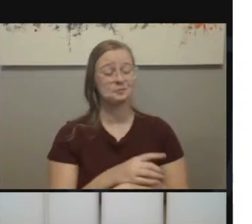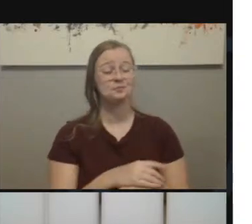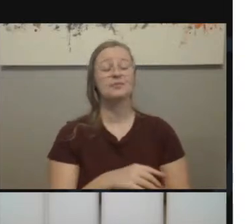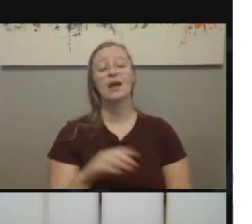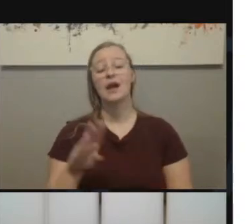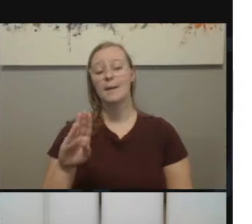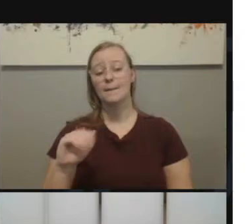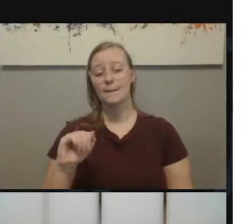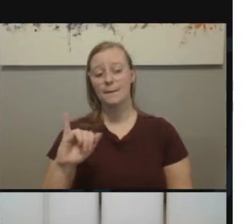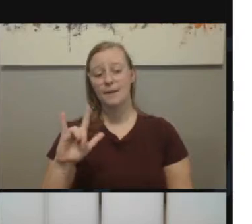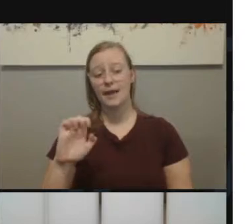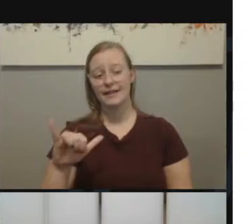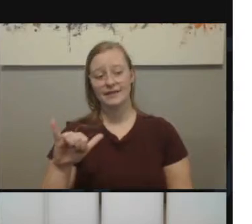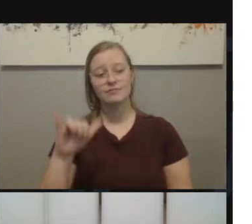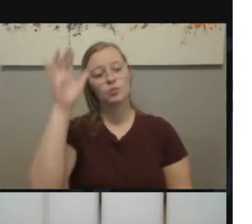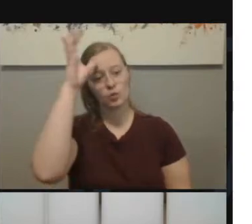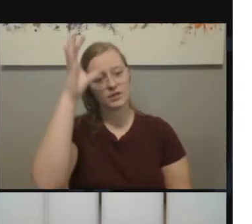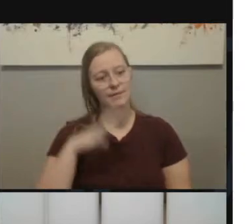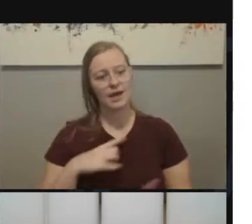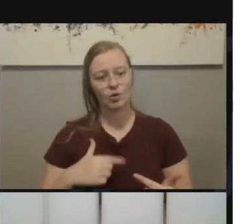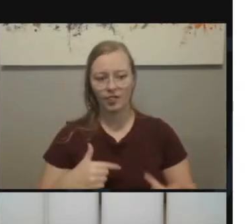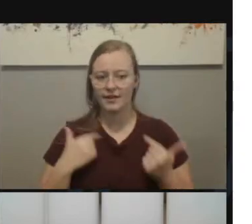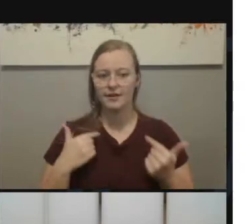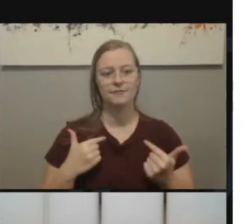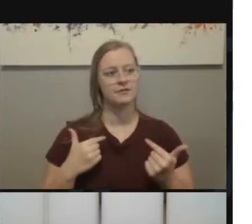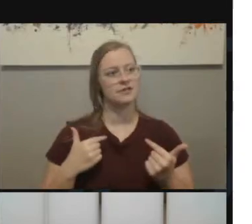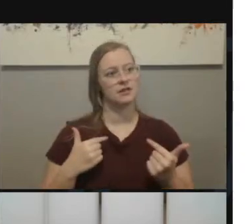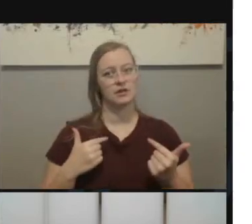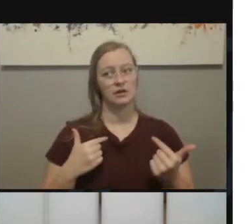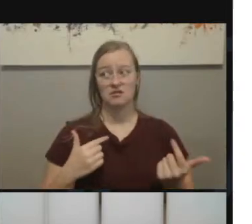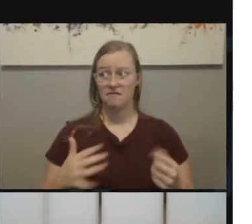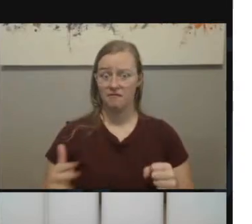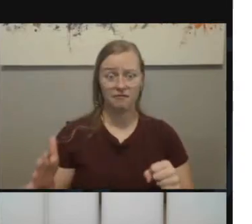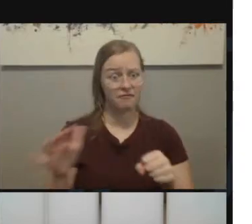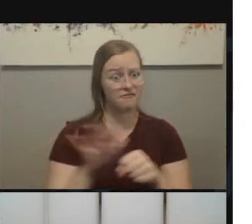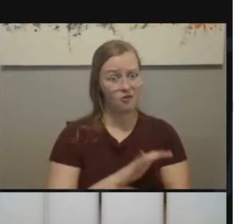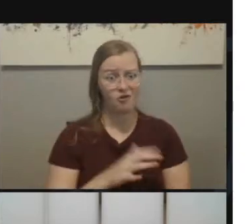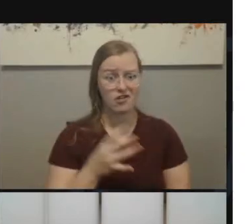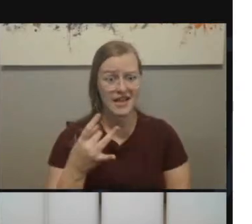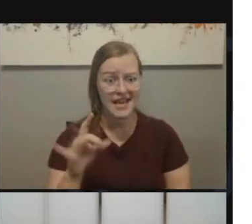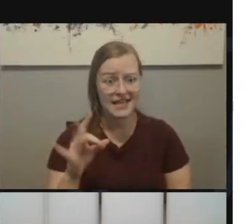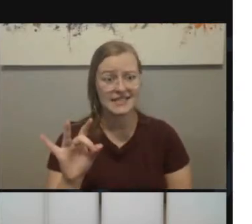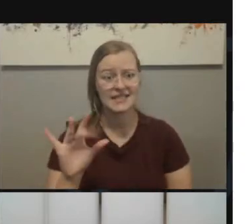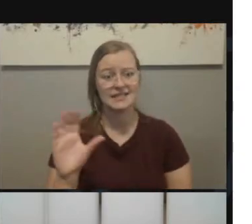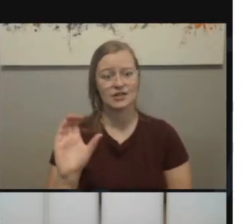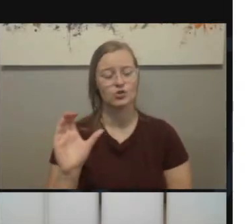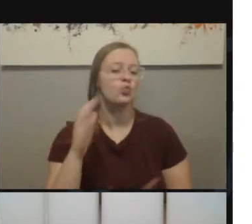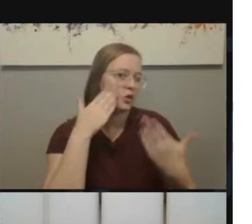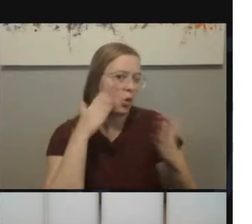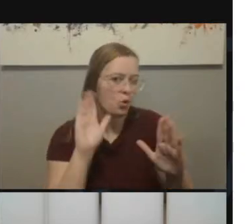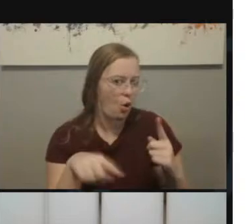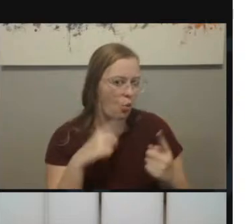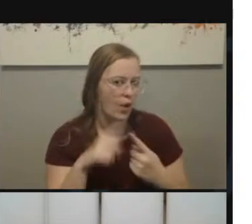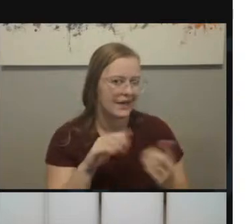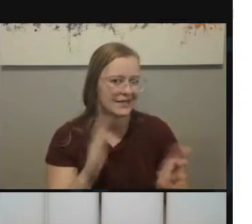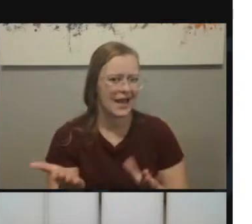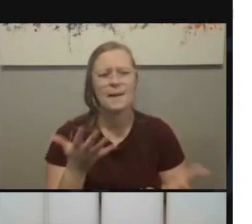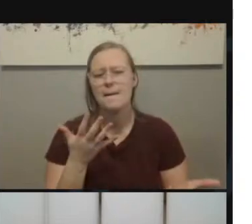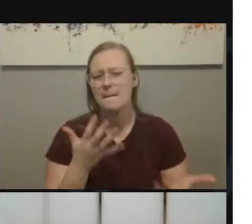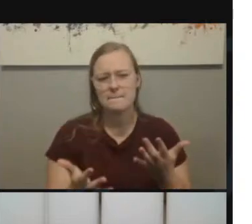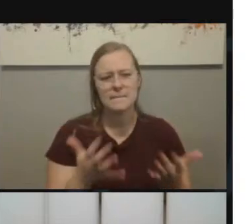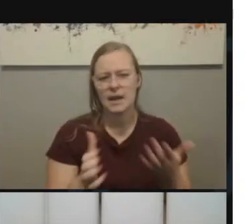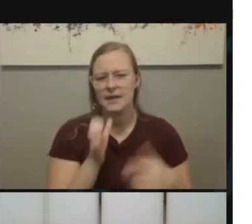Bailey was a man who lived virtually the entirety of the 18th century. We don't know when he died, probably not